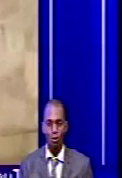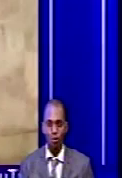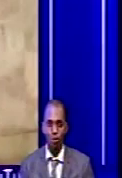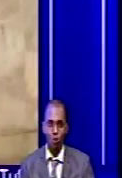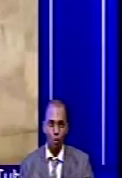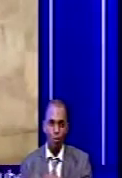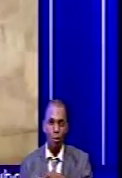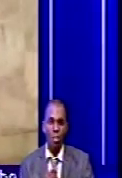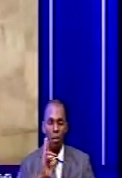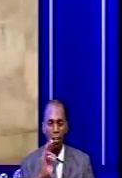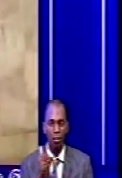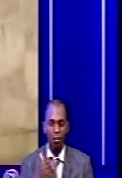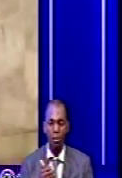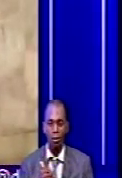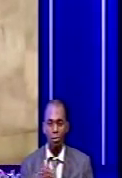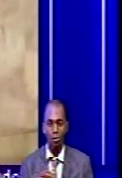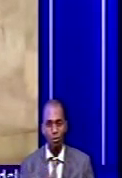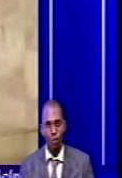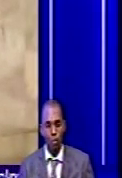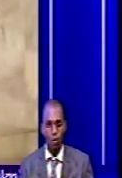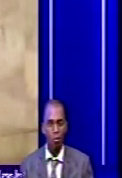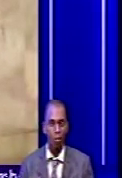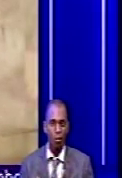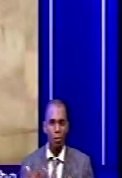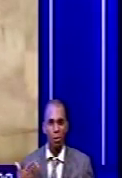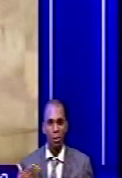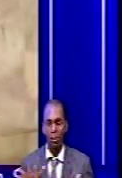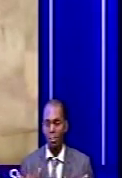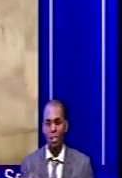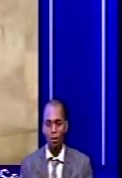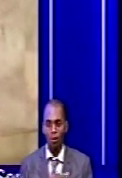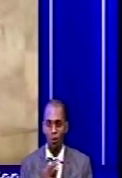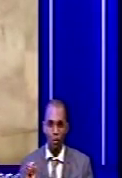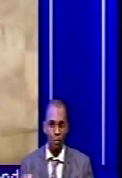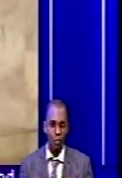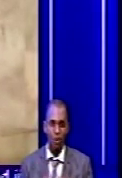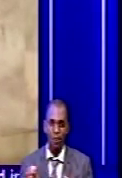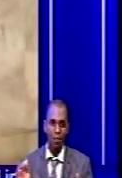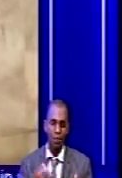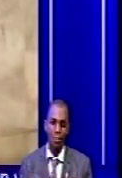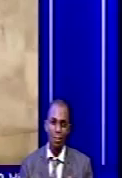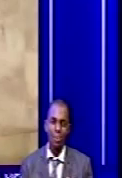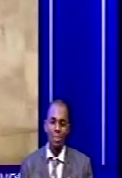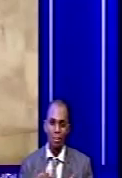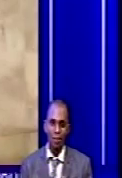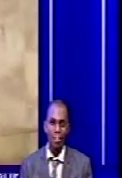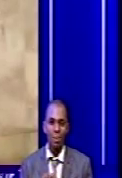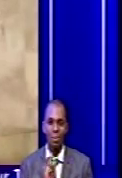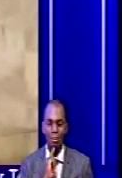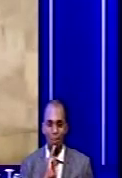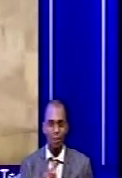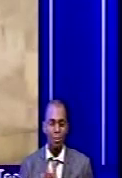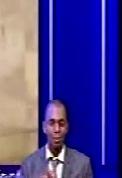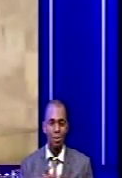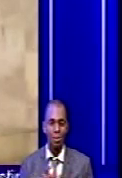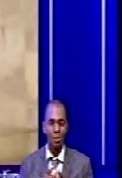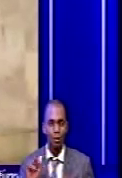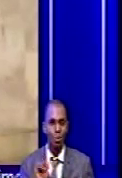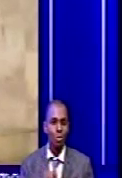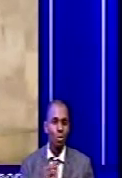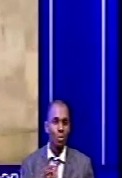had been on crutches, and you can also see the crutches. She had been on crutches